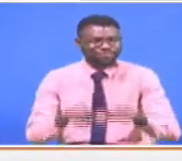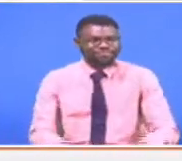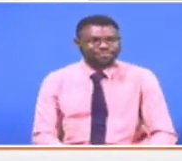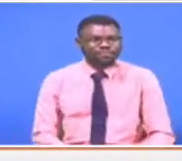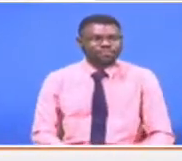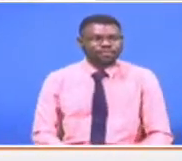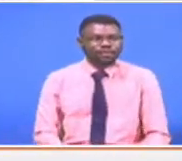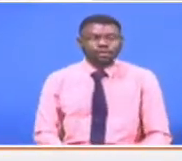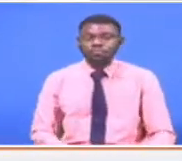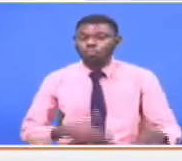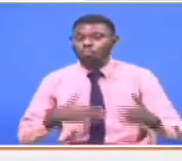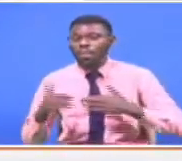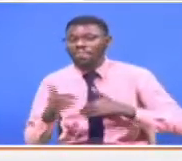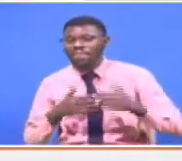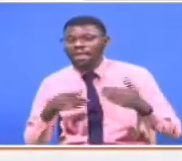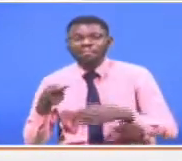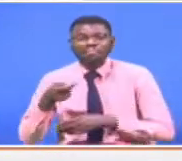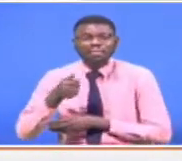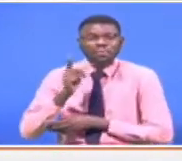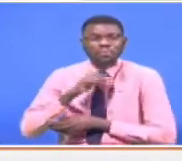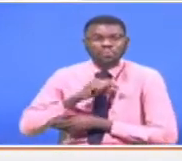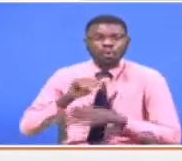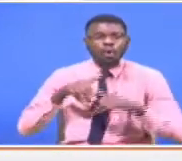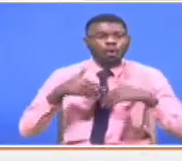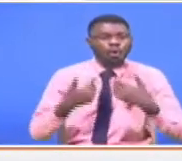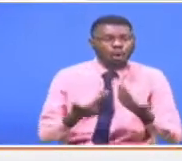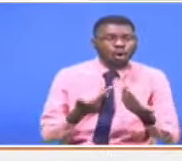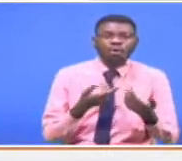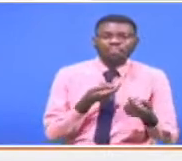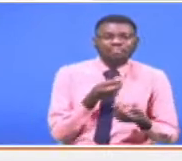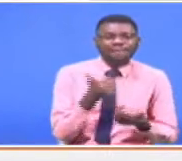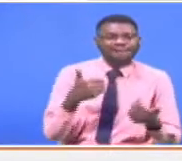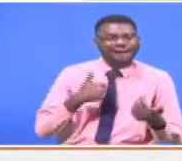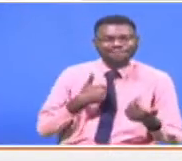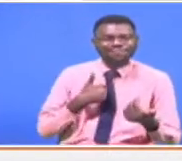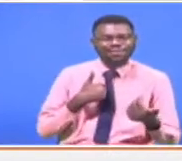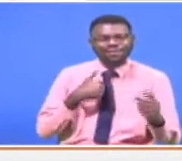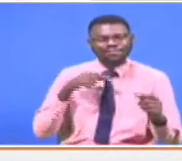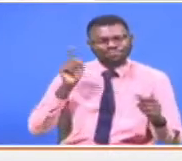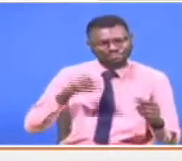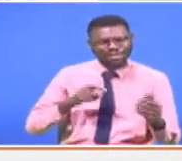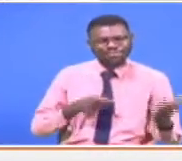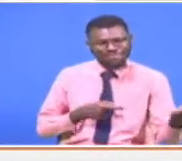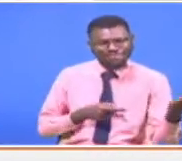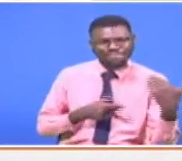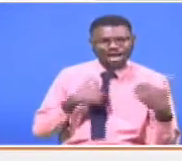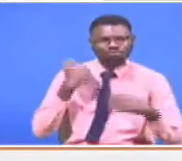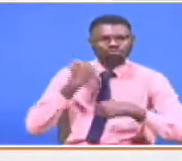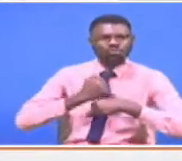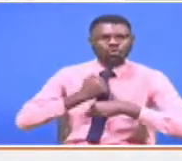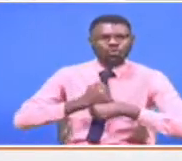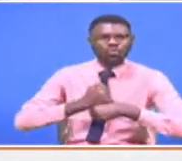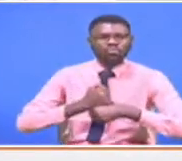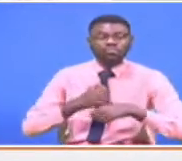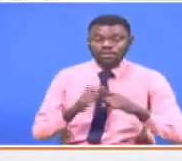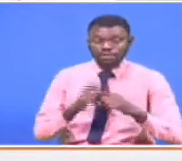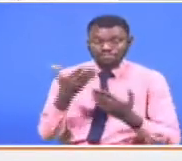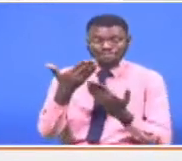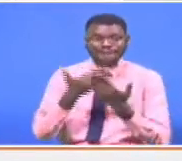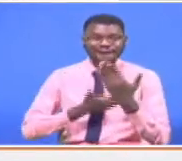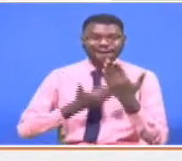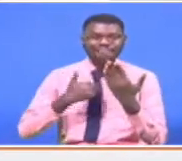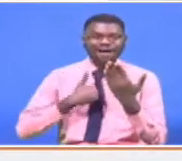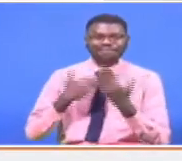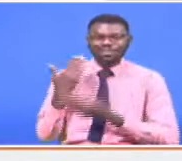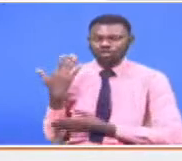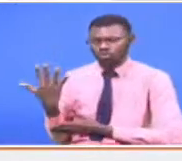Be it whether they have been paid or not. So for us now, this letter acts as a binding document for us